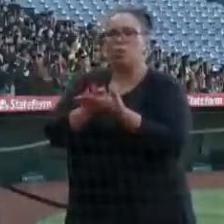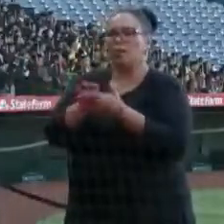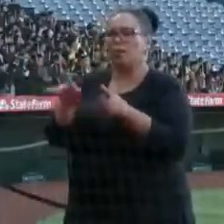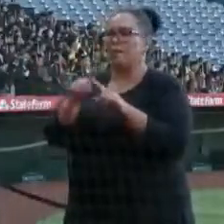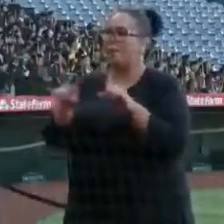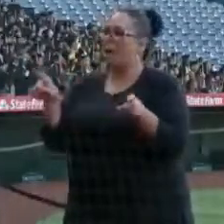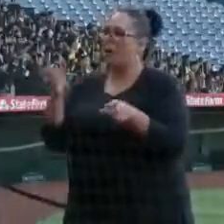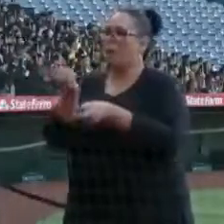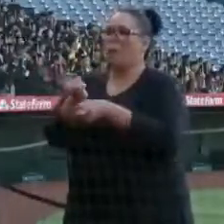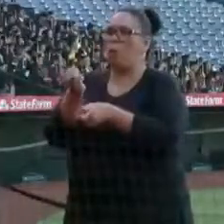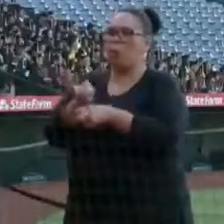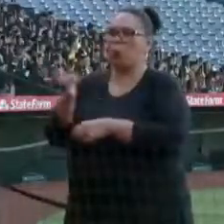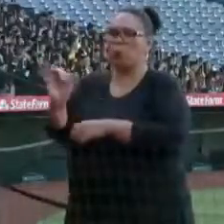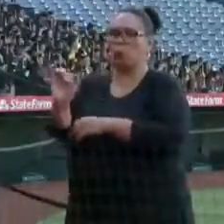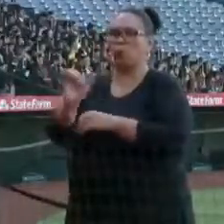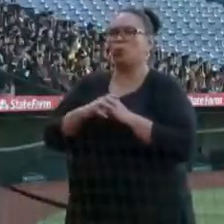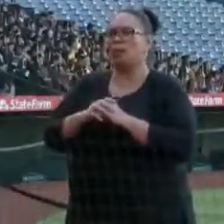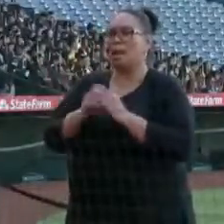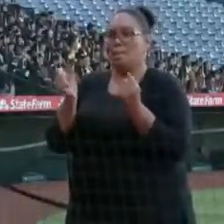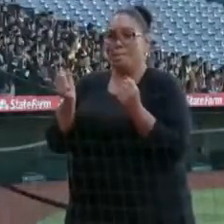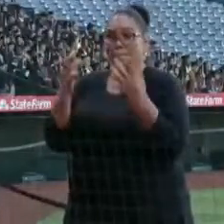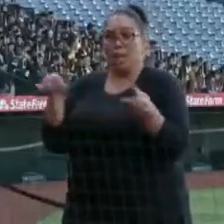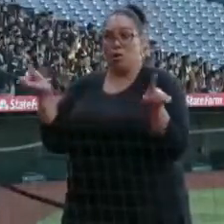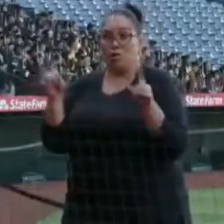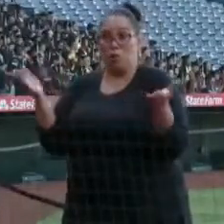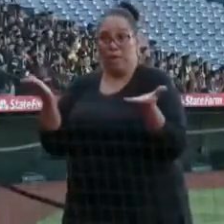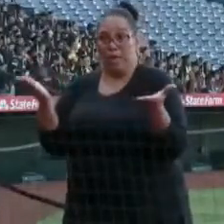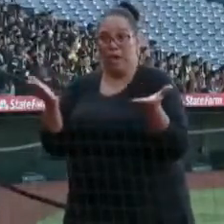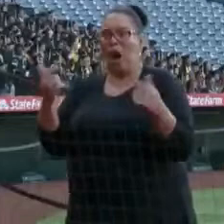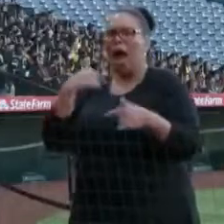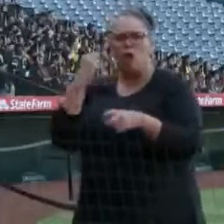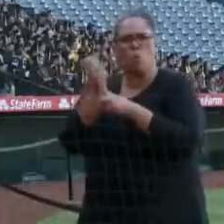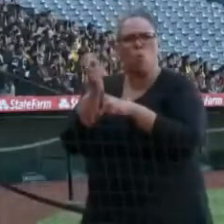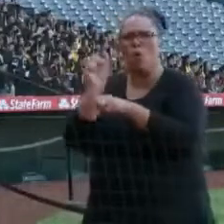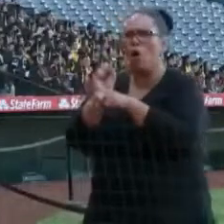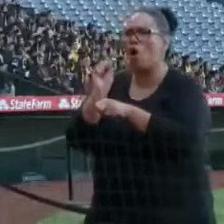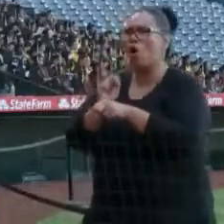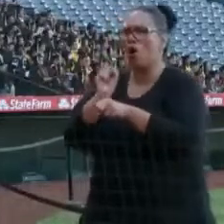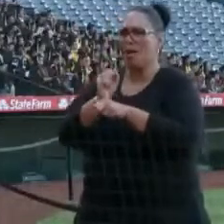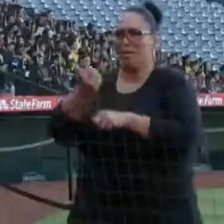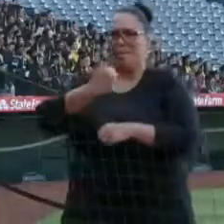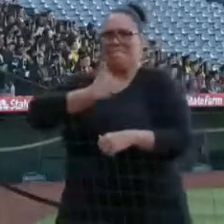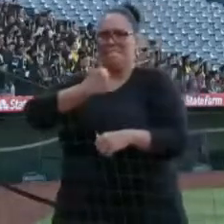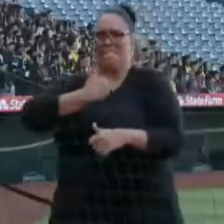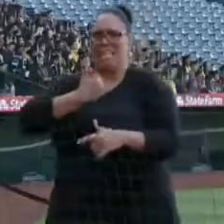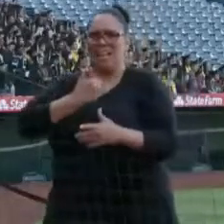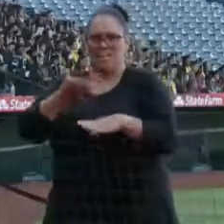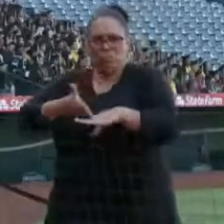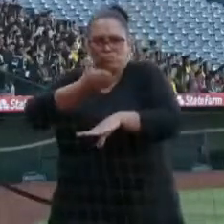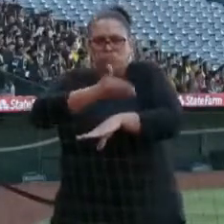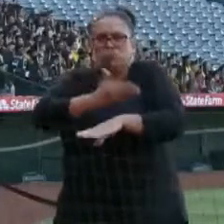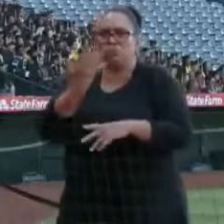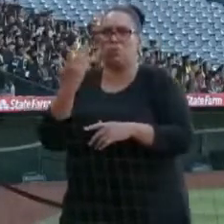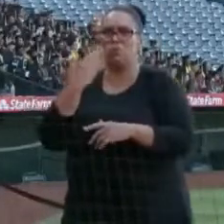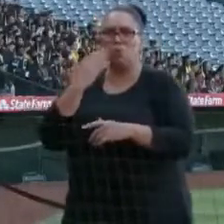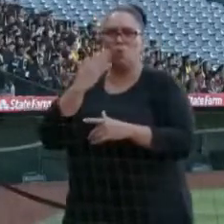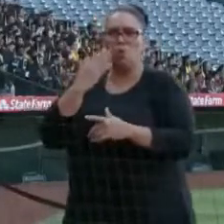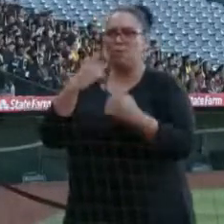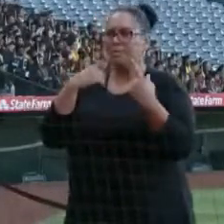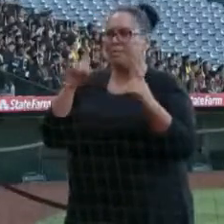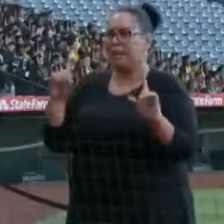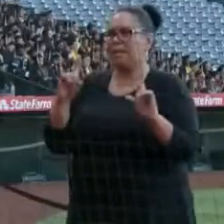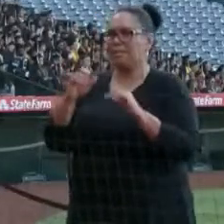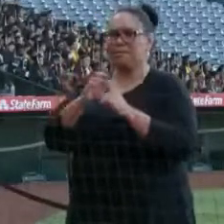hardship. Like many of you here today, I had worked hard and dedicated myself to improve the improvement of success in many